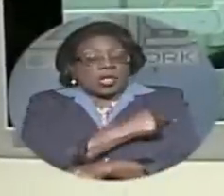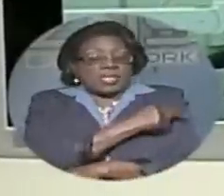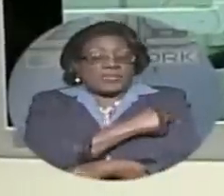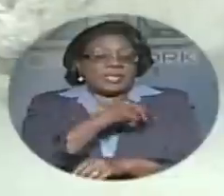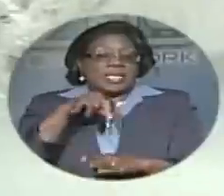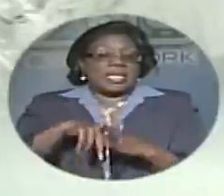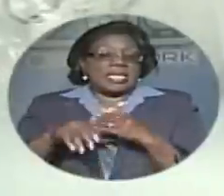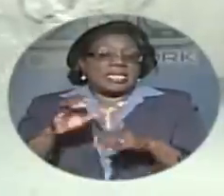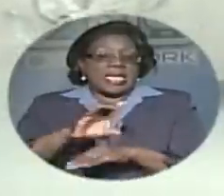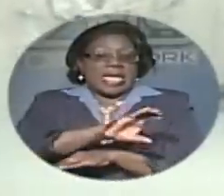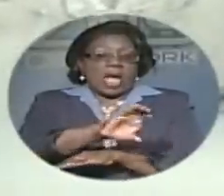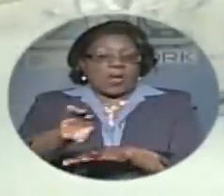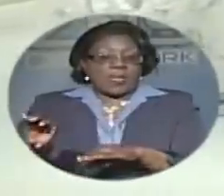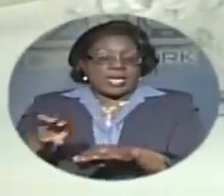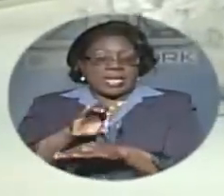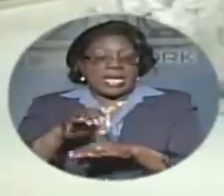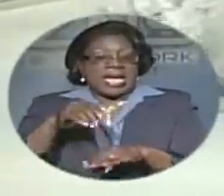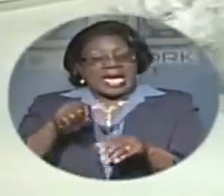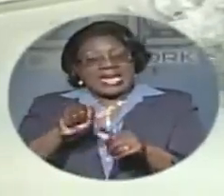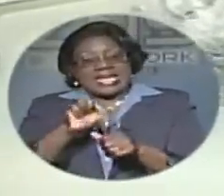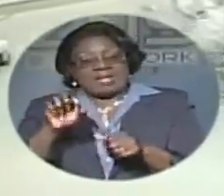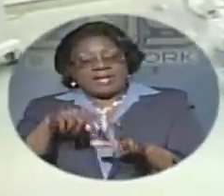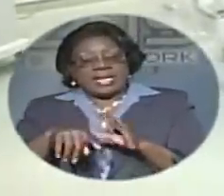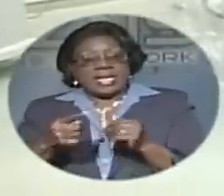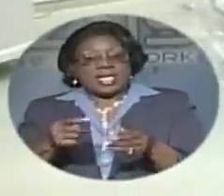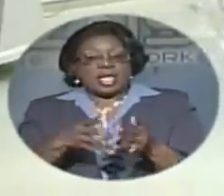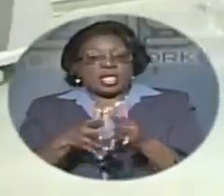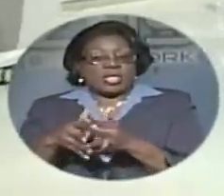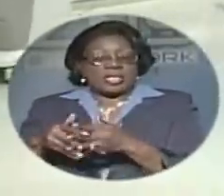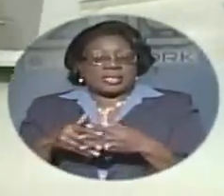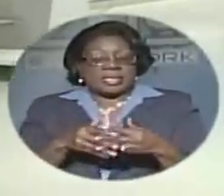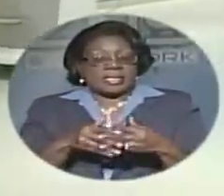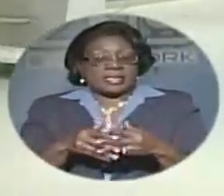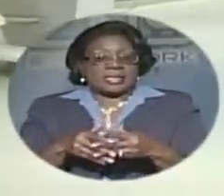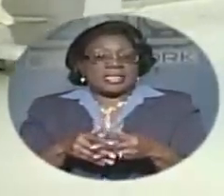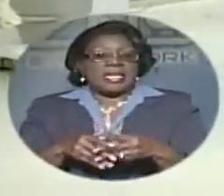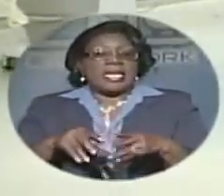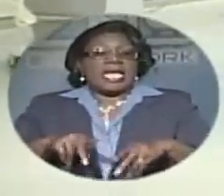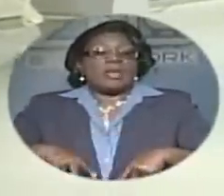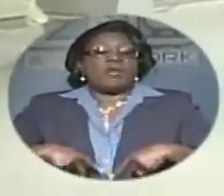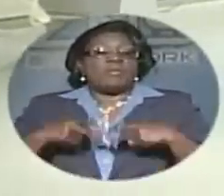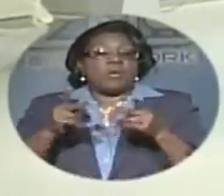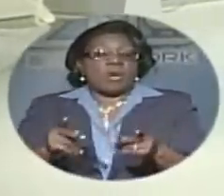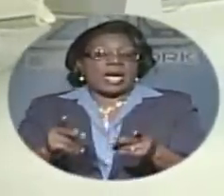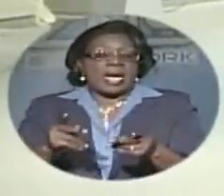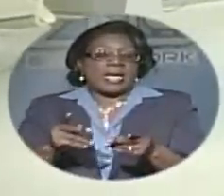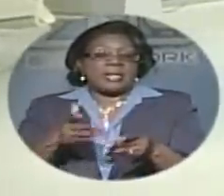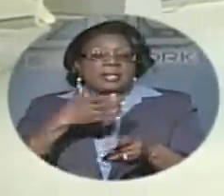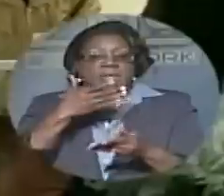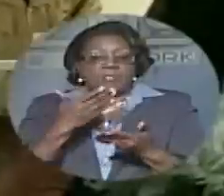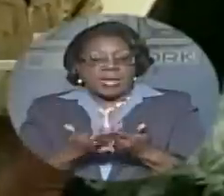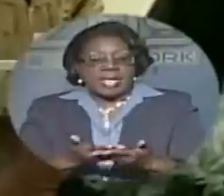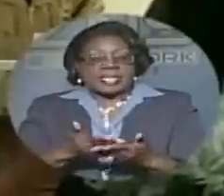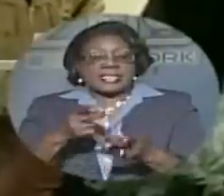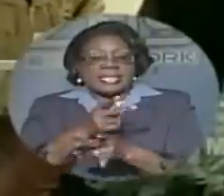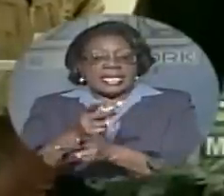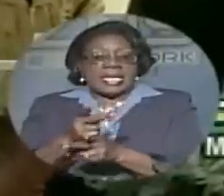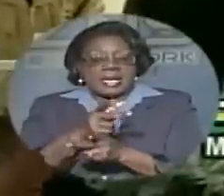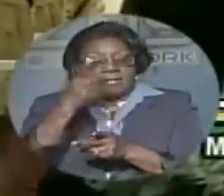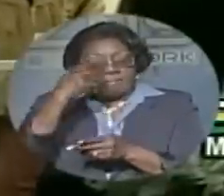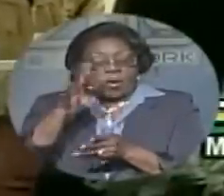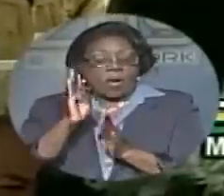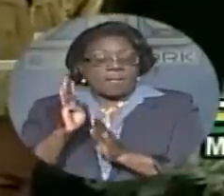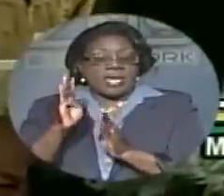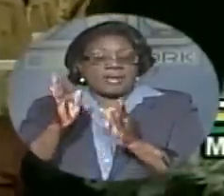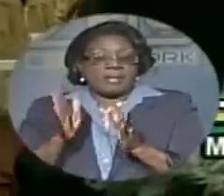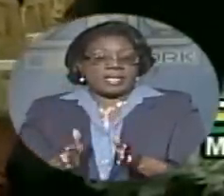part of the government's mandate to provide first-class medical care to Bahamians. Historical records and my